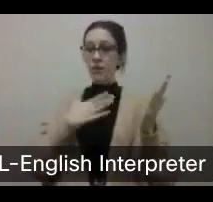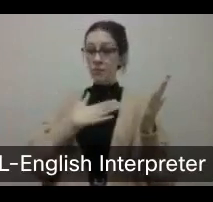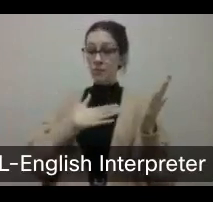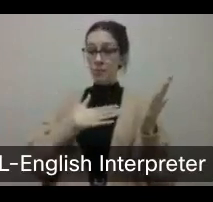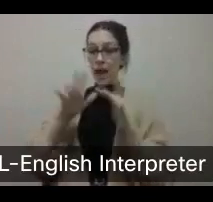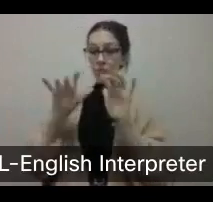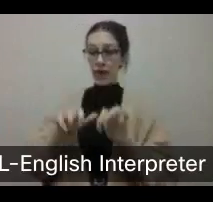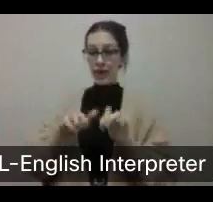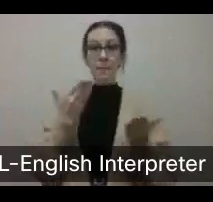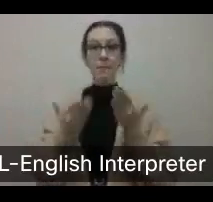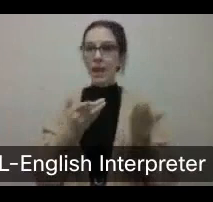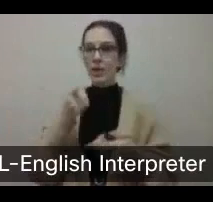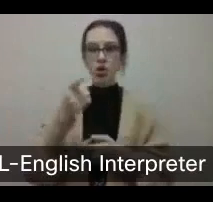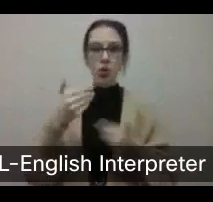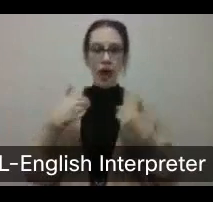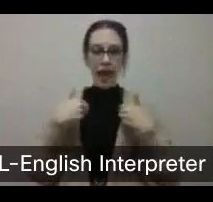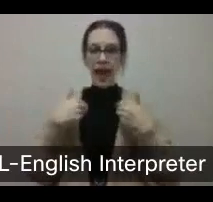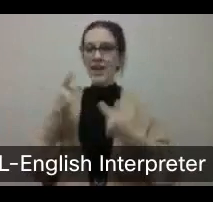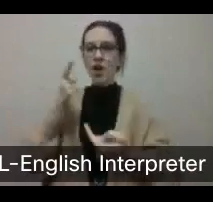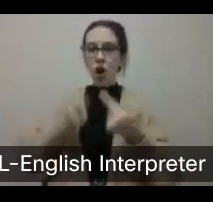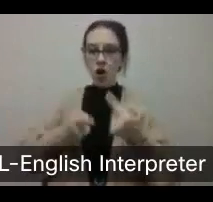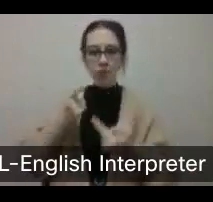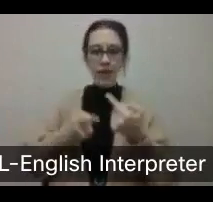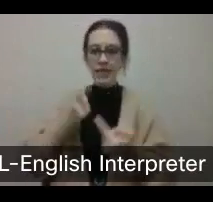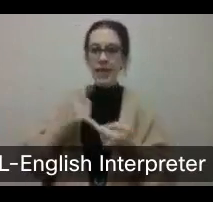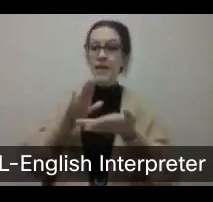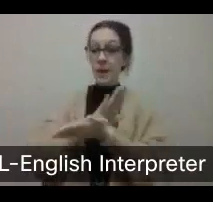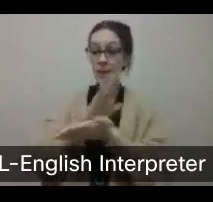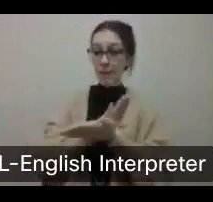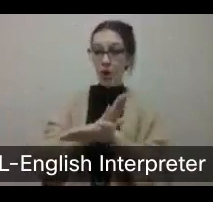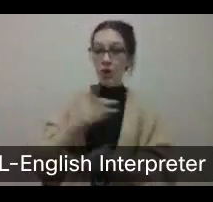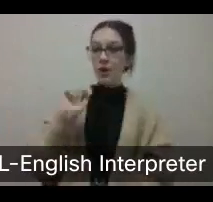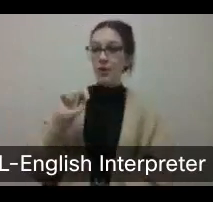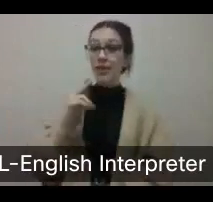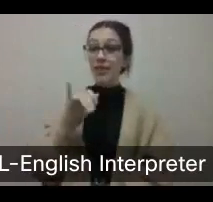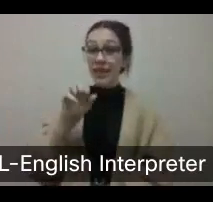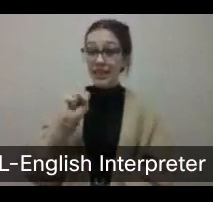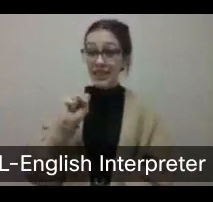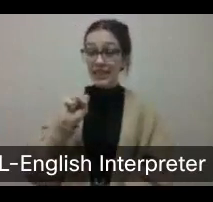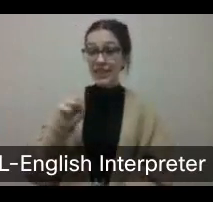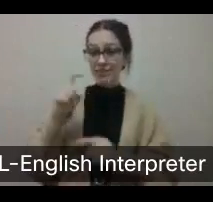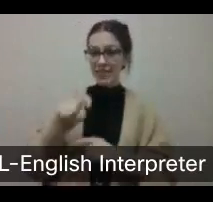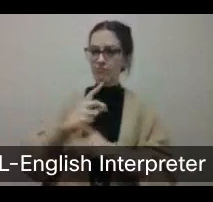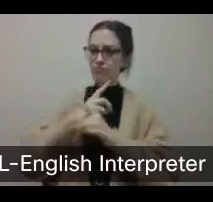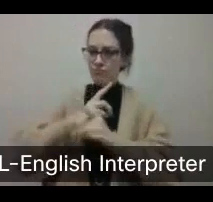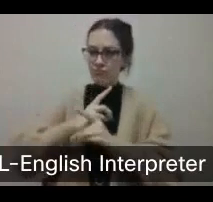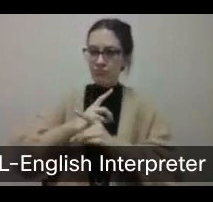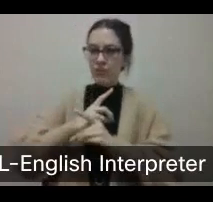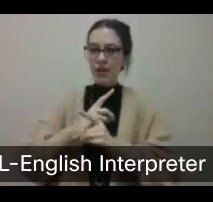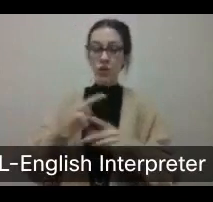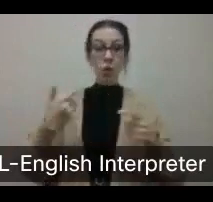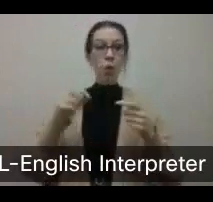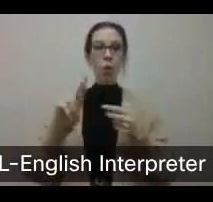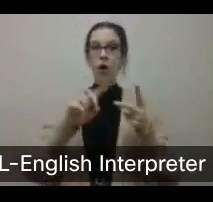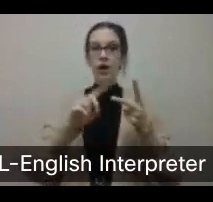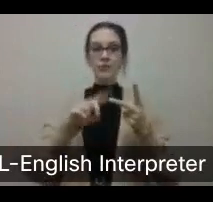have a thesis, and now you're developing and supporting that thesis. Or maybe you've made a claim, you made a statement, and now you need to